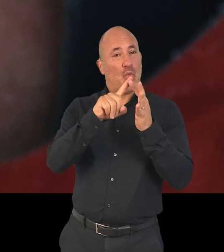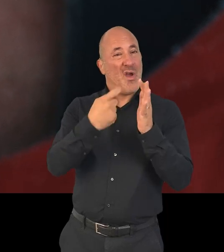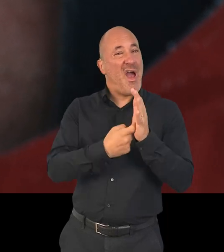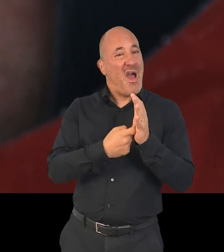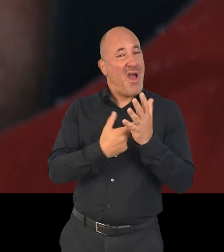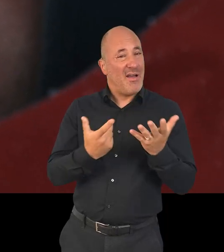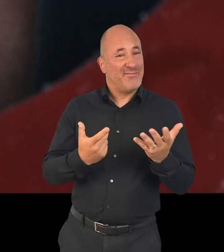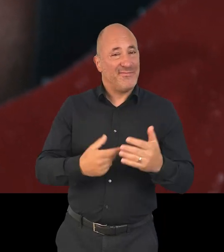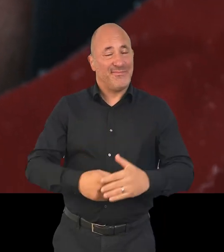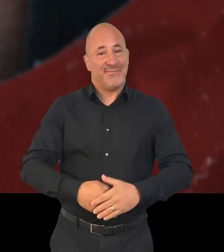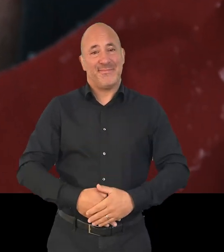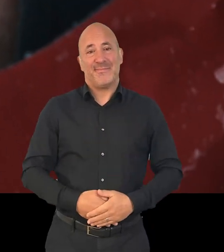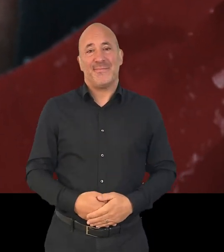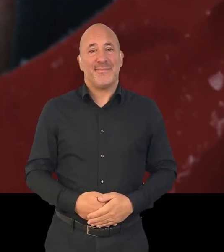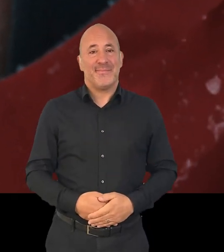queer.